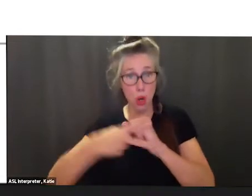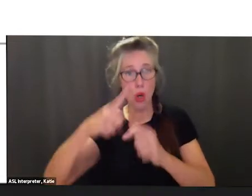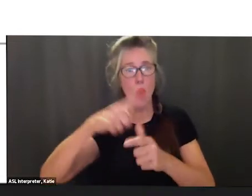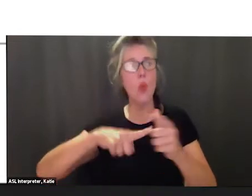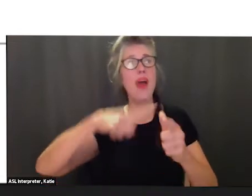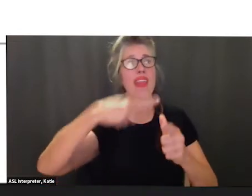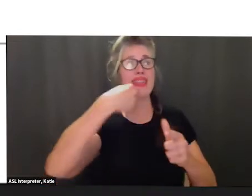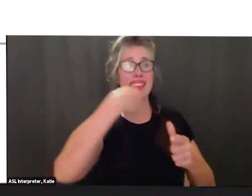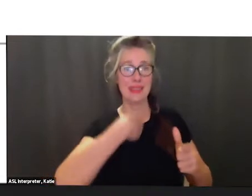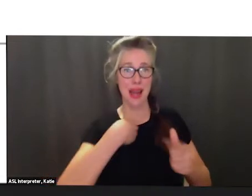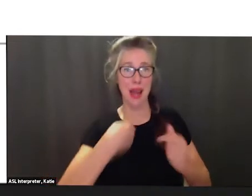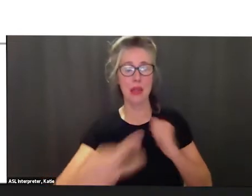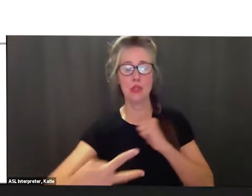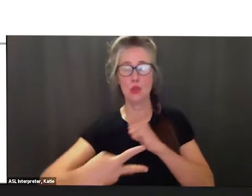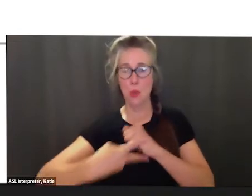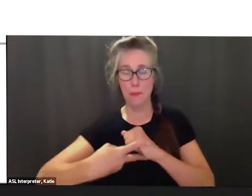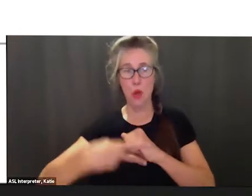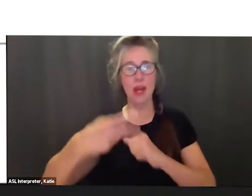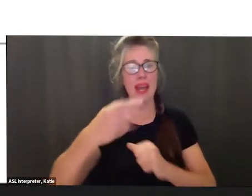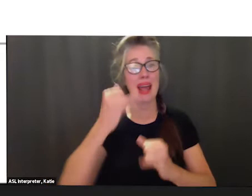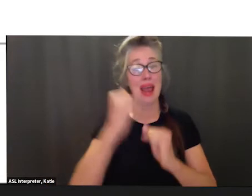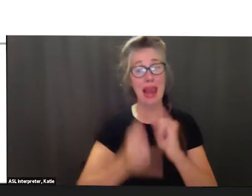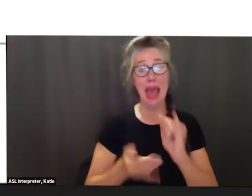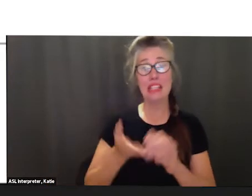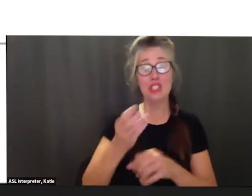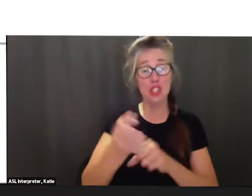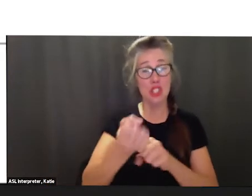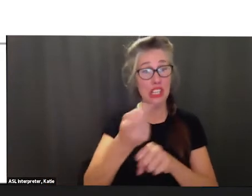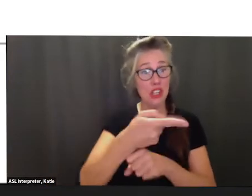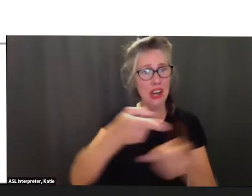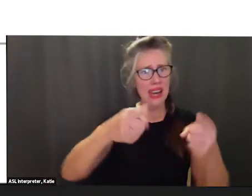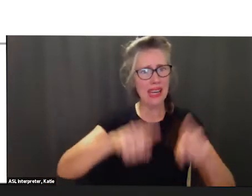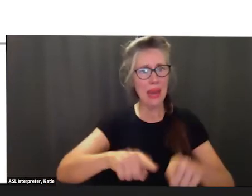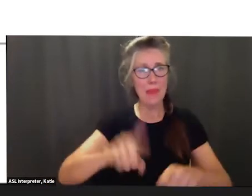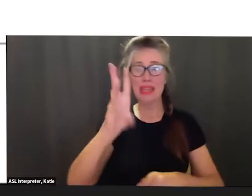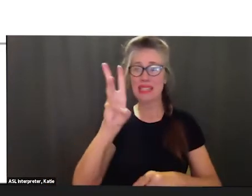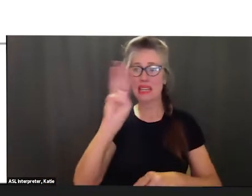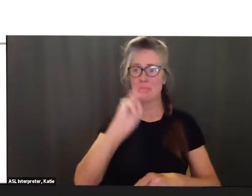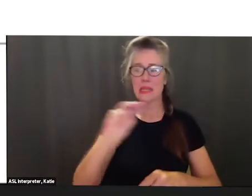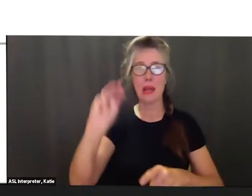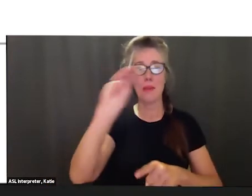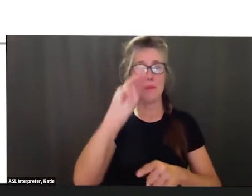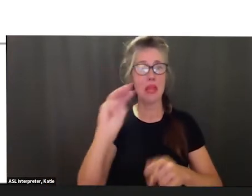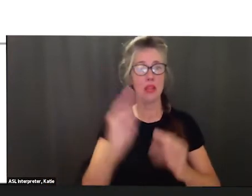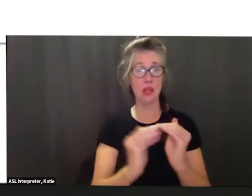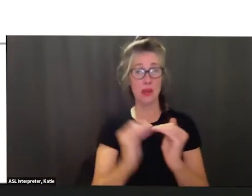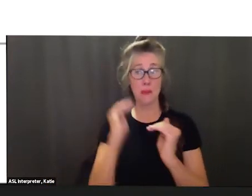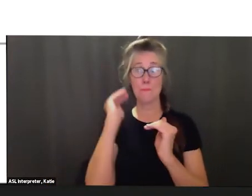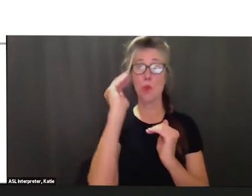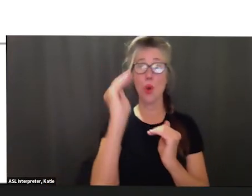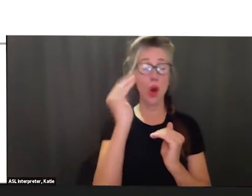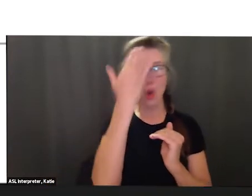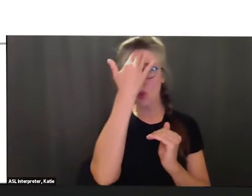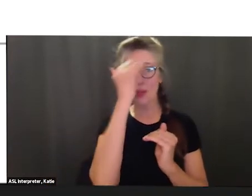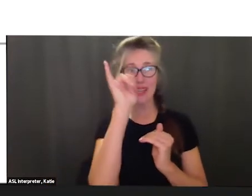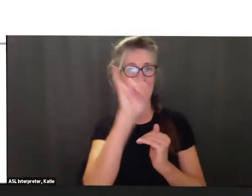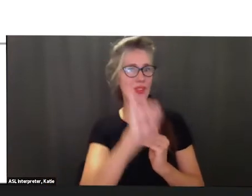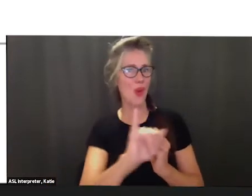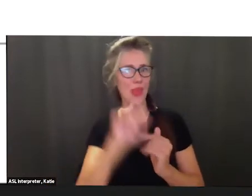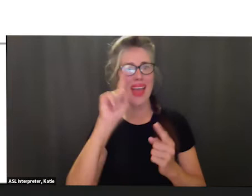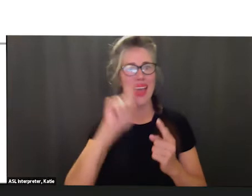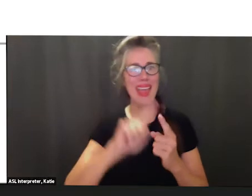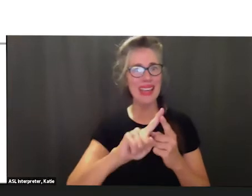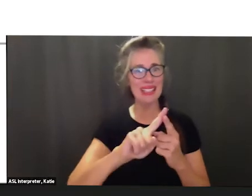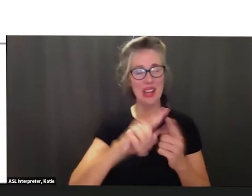like last year, it came in at 6 million higher. We didn't know that until the cash hit our bank. That's a great surprise. But